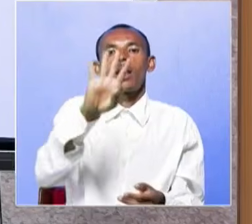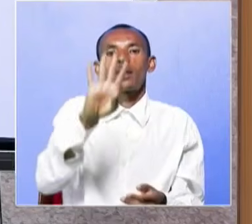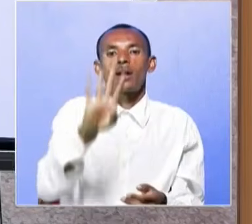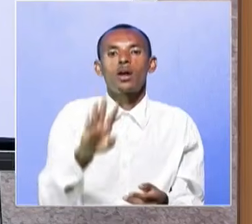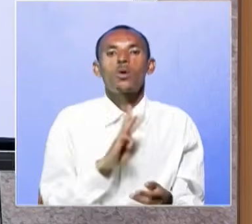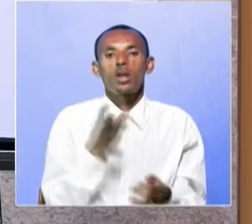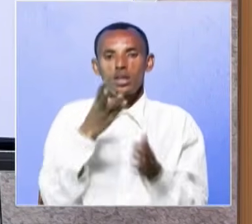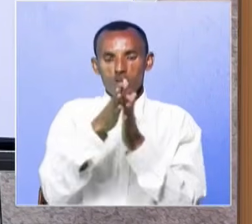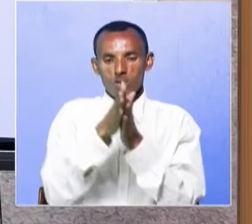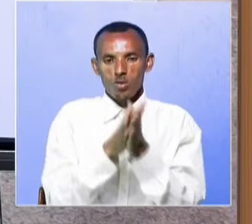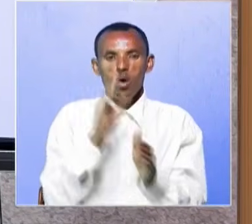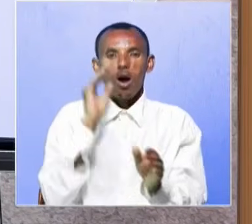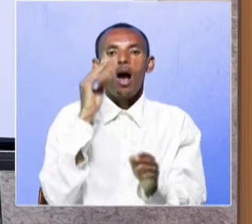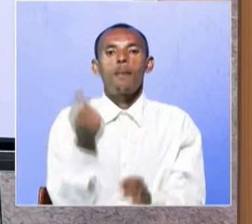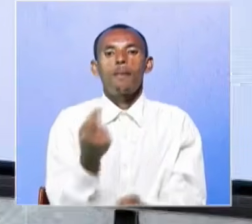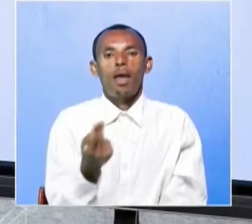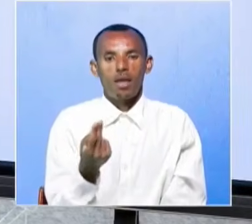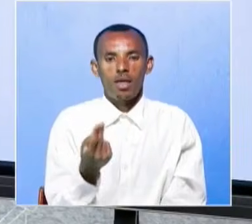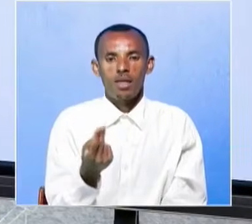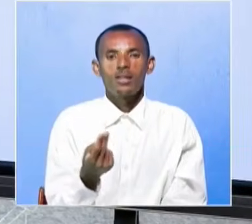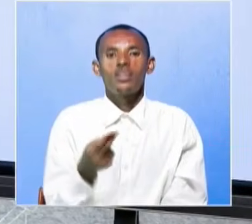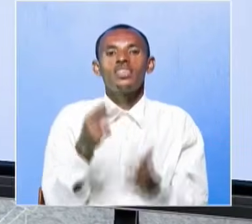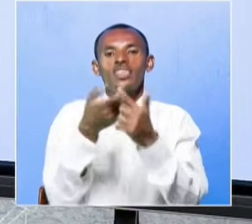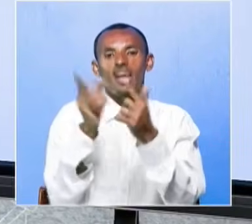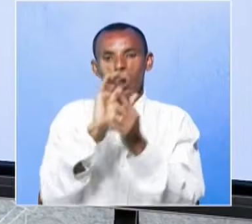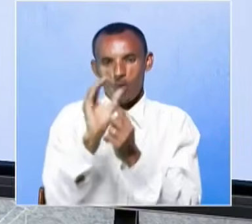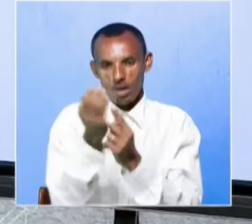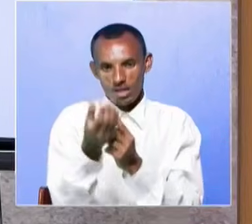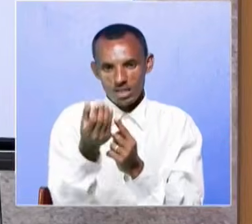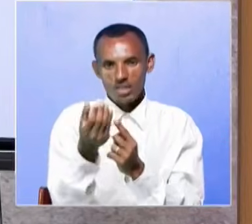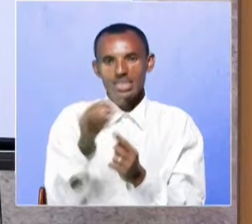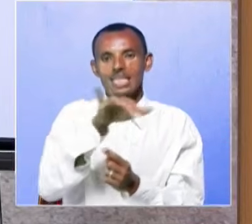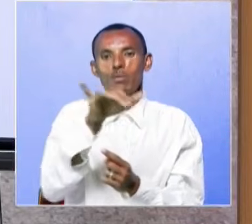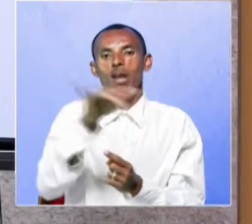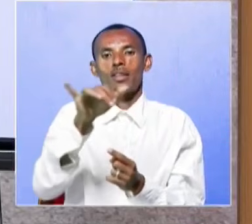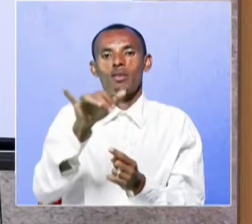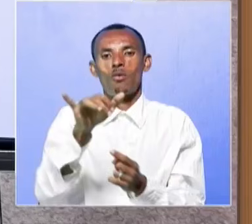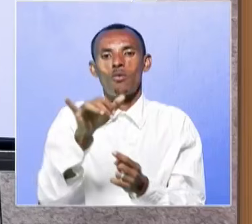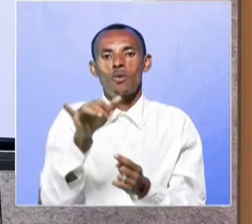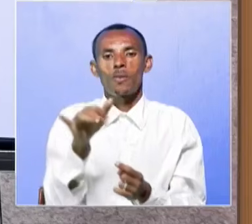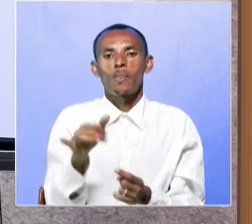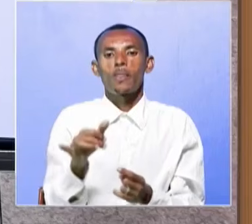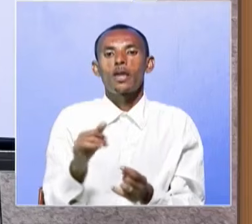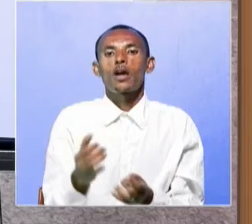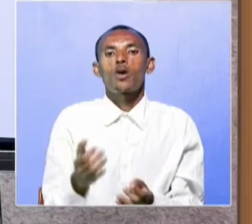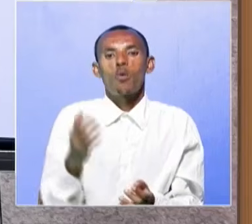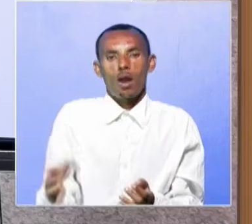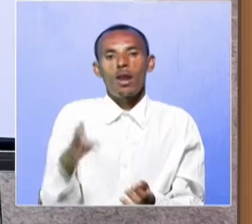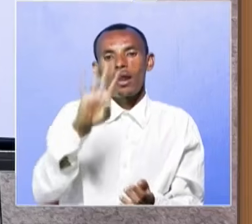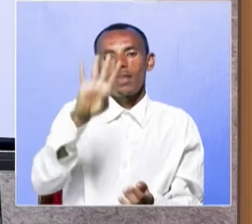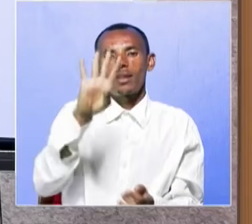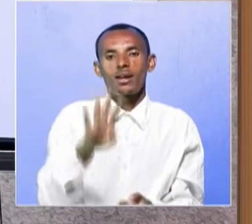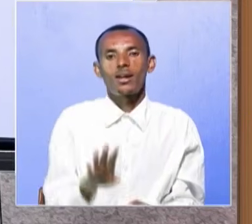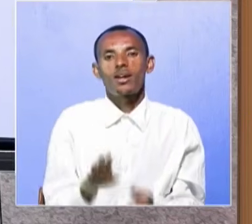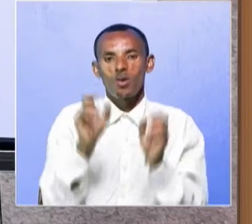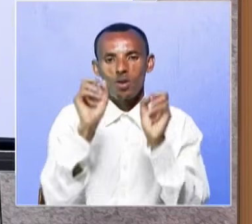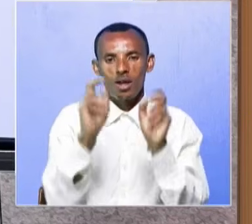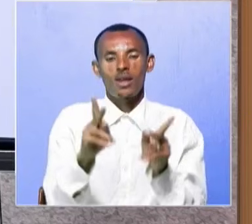we need to apply the second conditions for similarity of a quadrilateral.